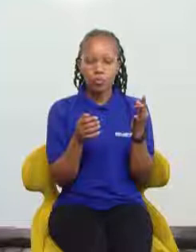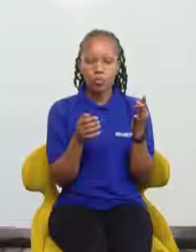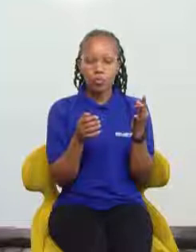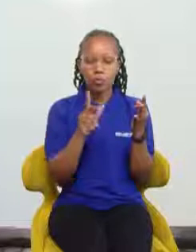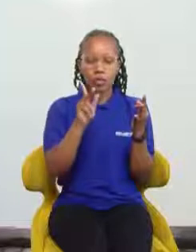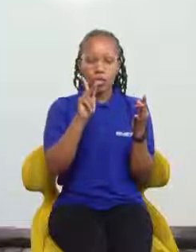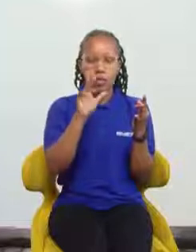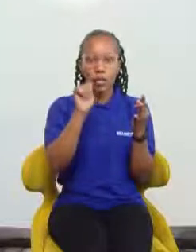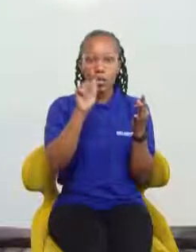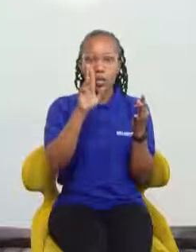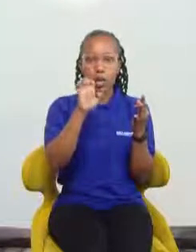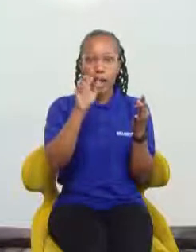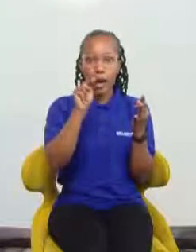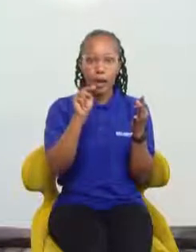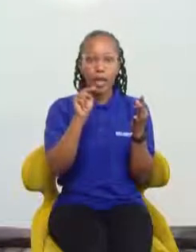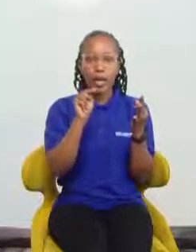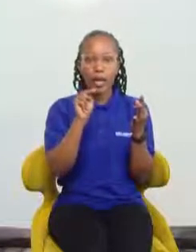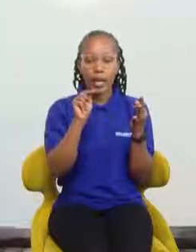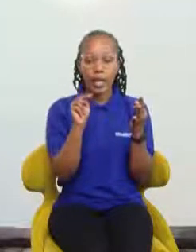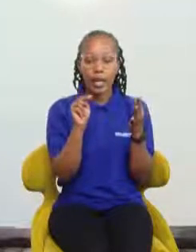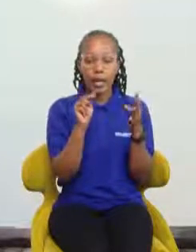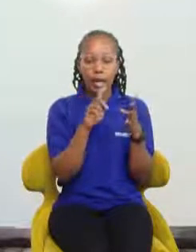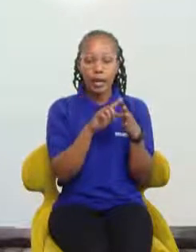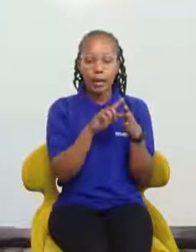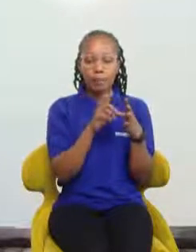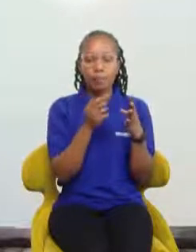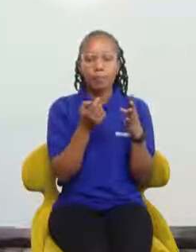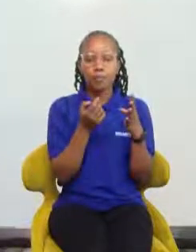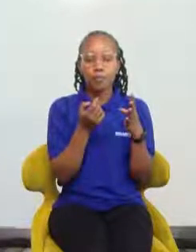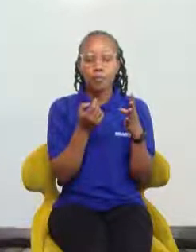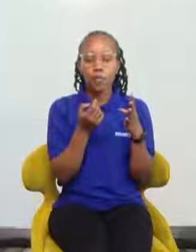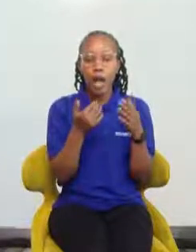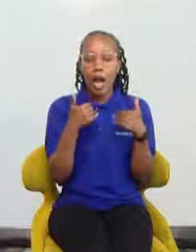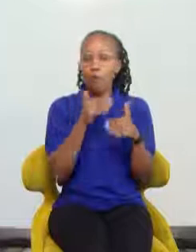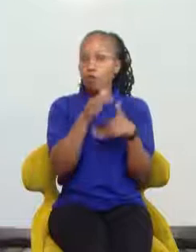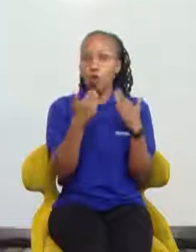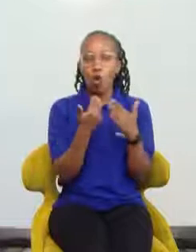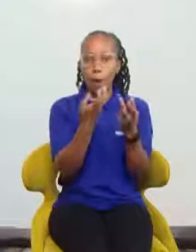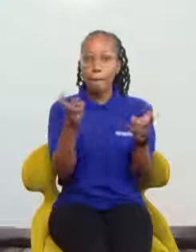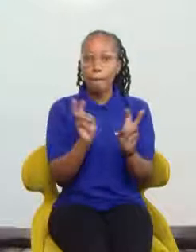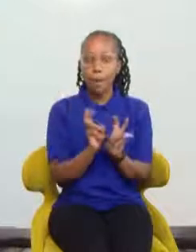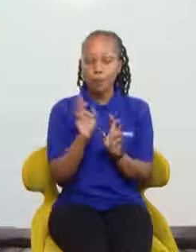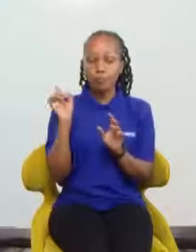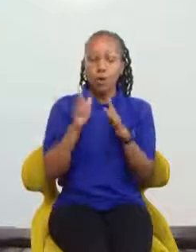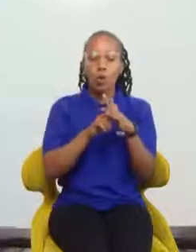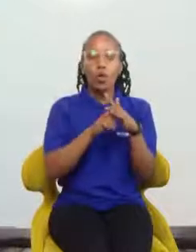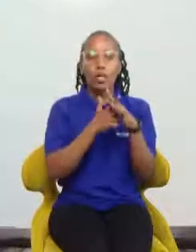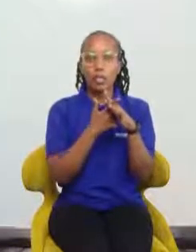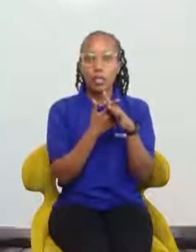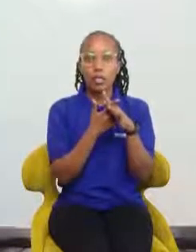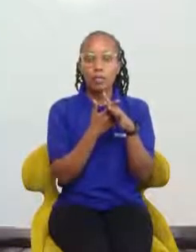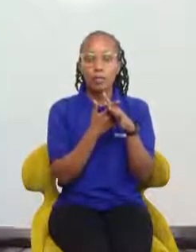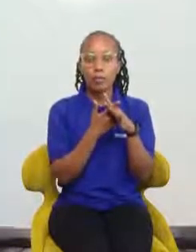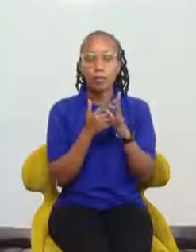Or Karen? Okay. And Wilson? All right, so we got almost everyone here. So we're going to start off, and we're going to